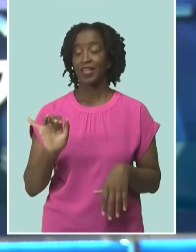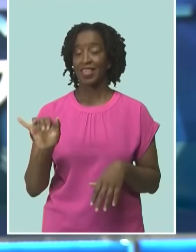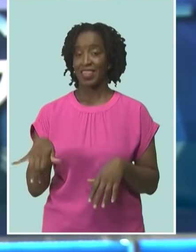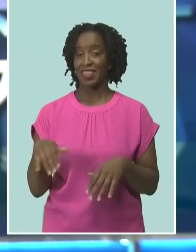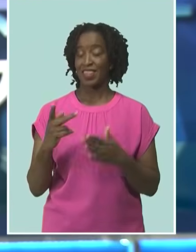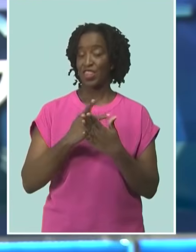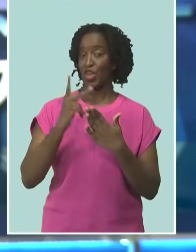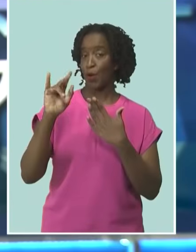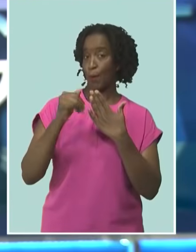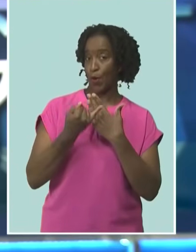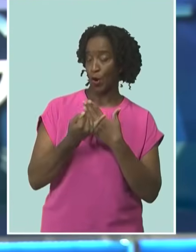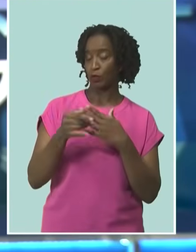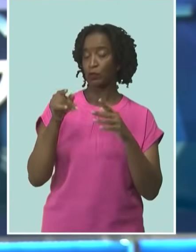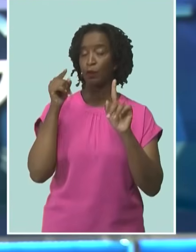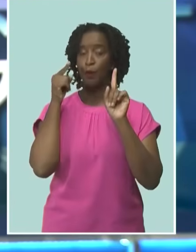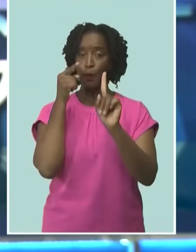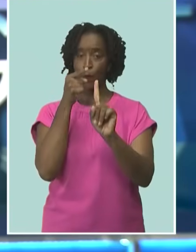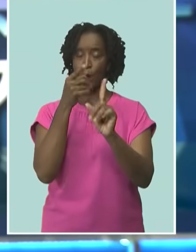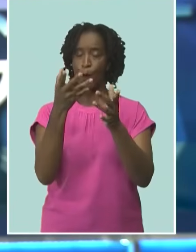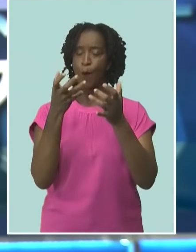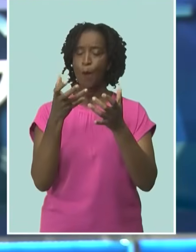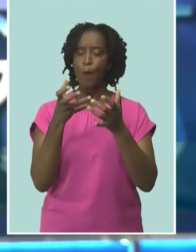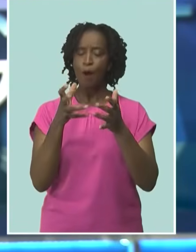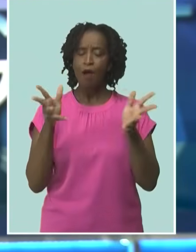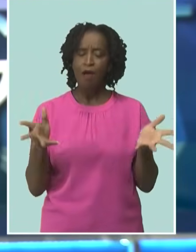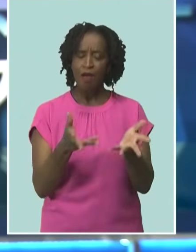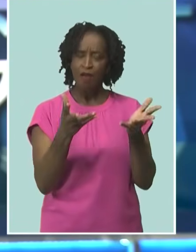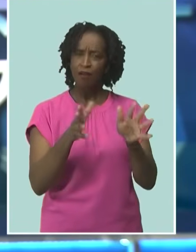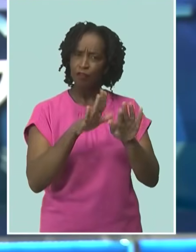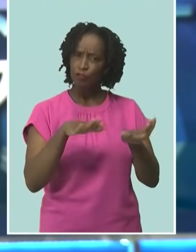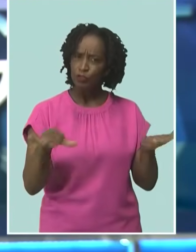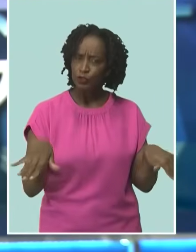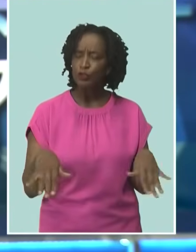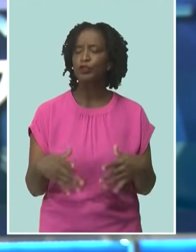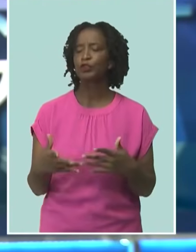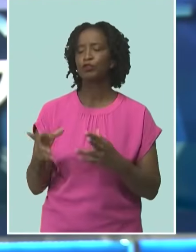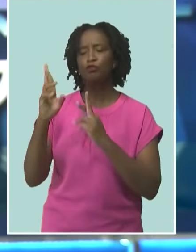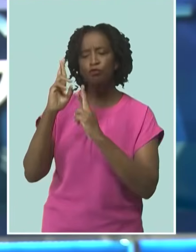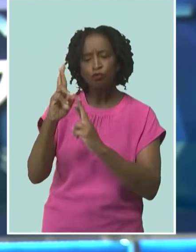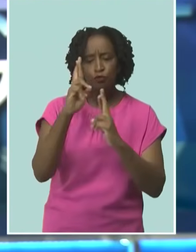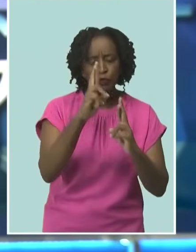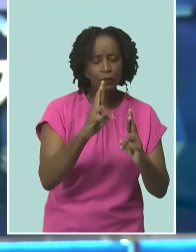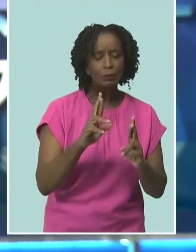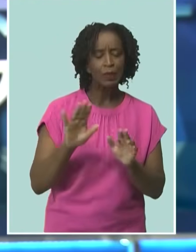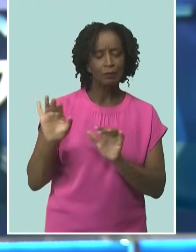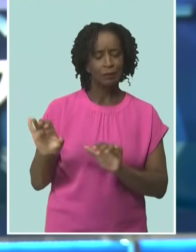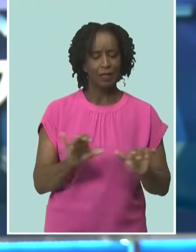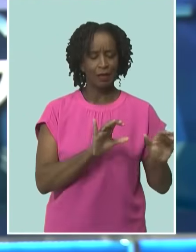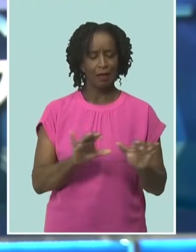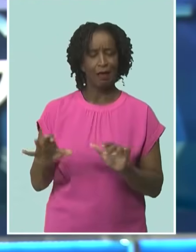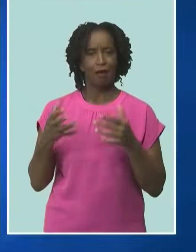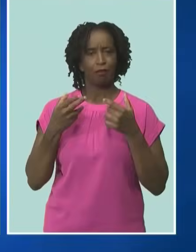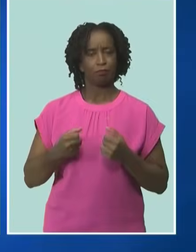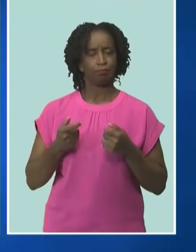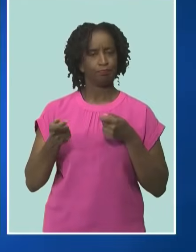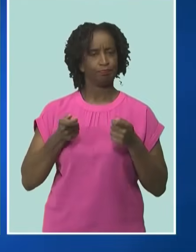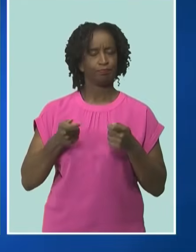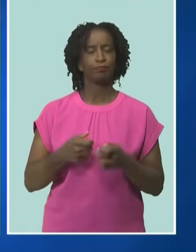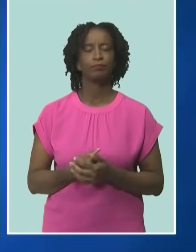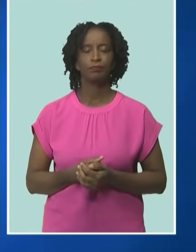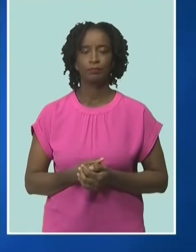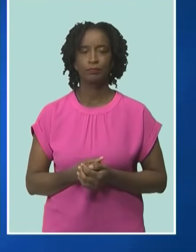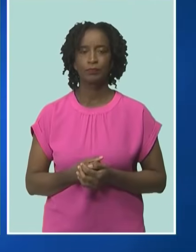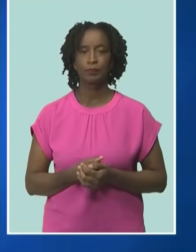guide children back to respect and discipline and to guide the society back to the morals once held. Our